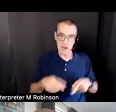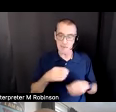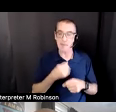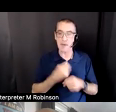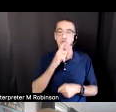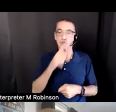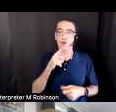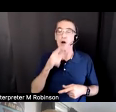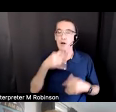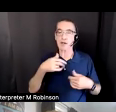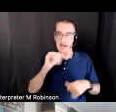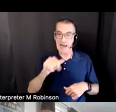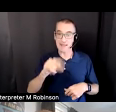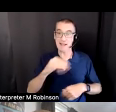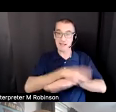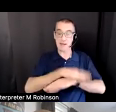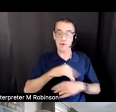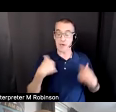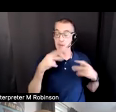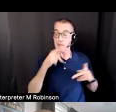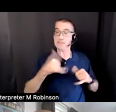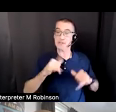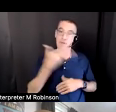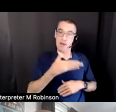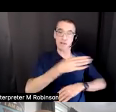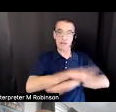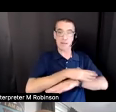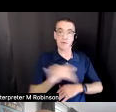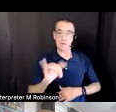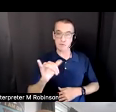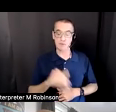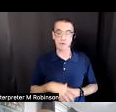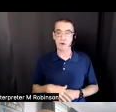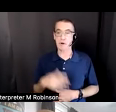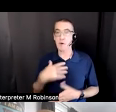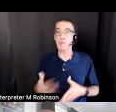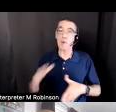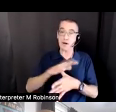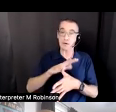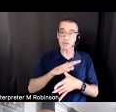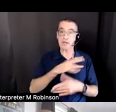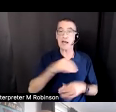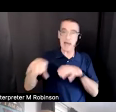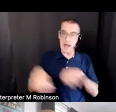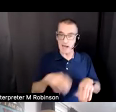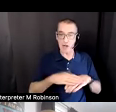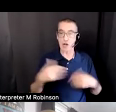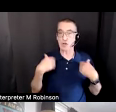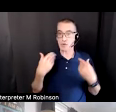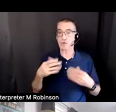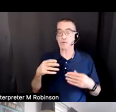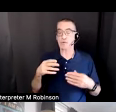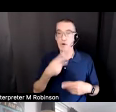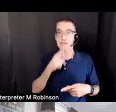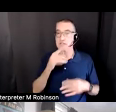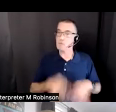they are still at the table, that the young people are still at the table as well. And so prioritizing and acting on youth voice is just as